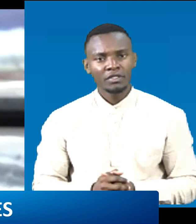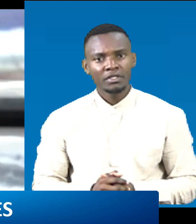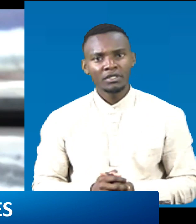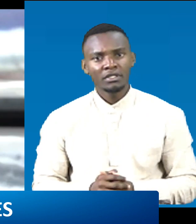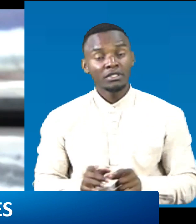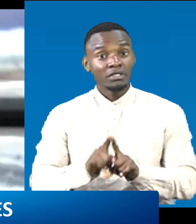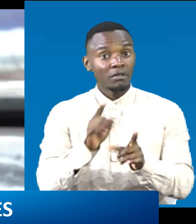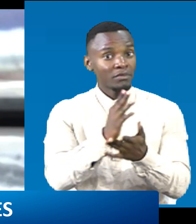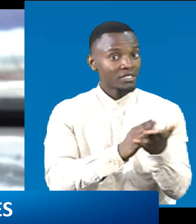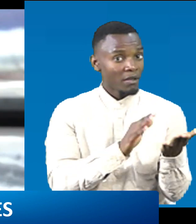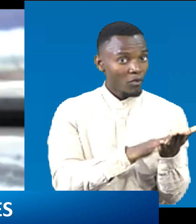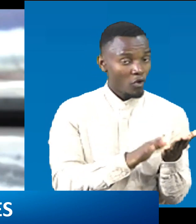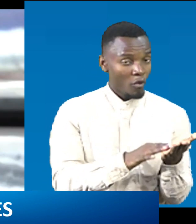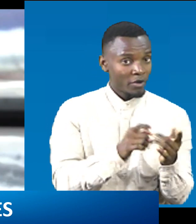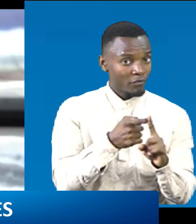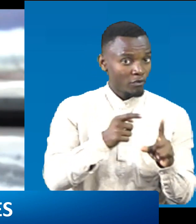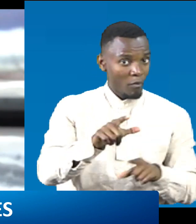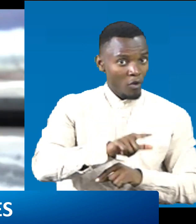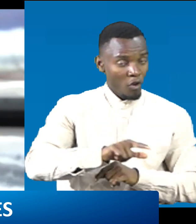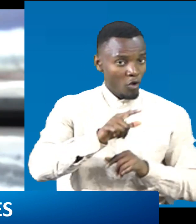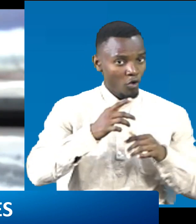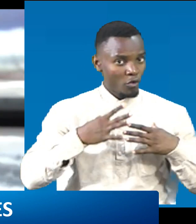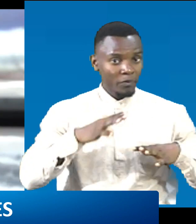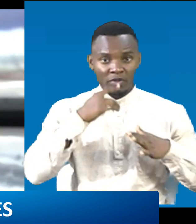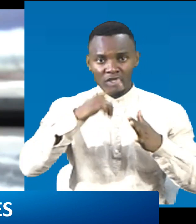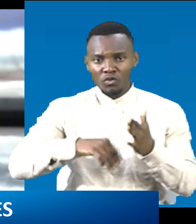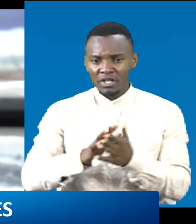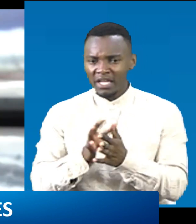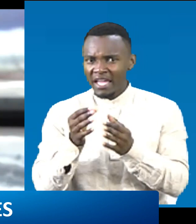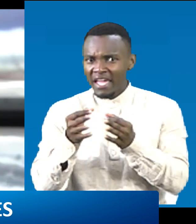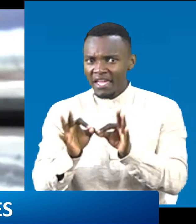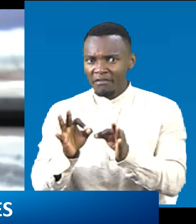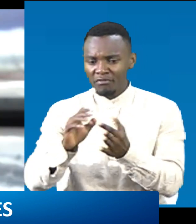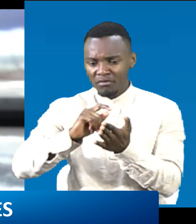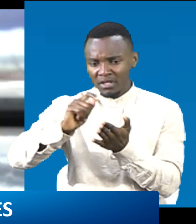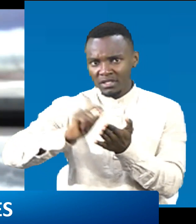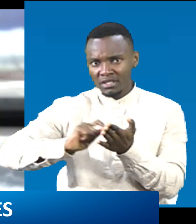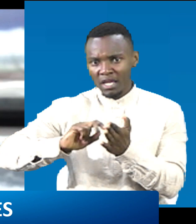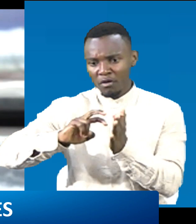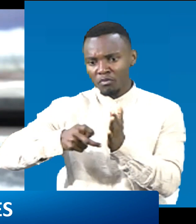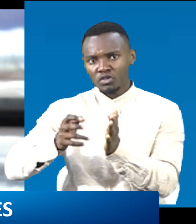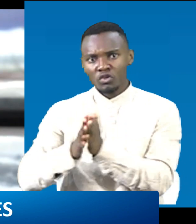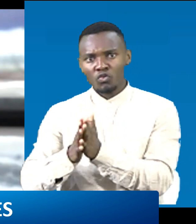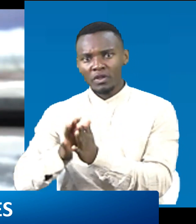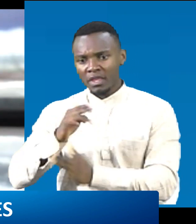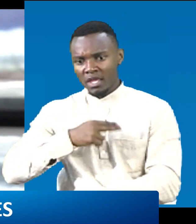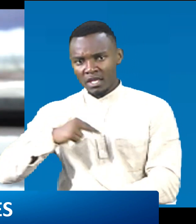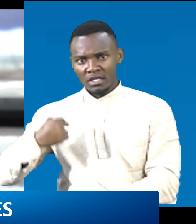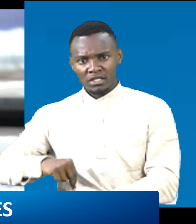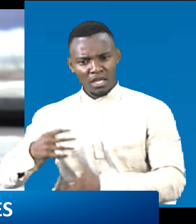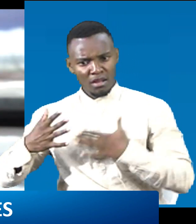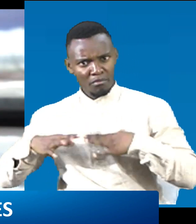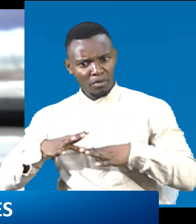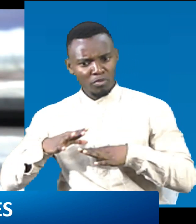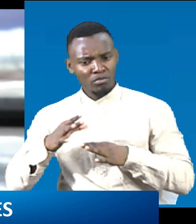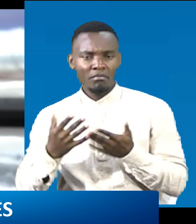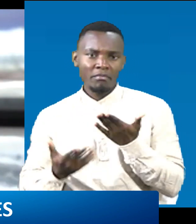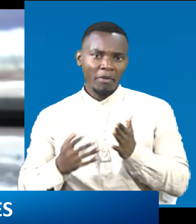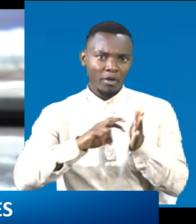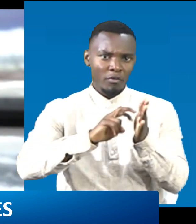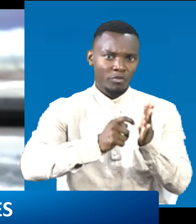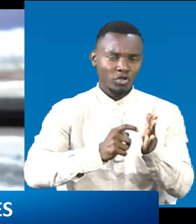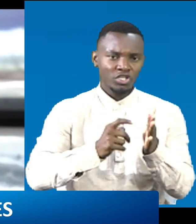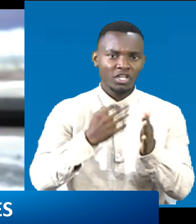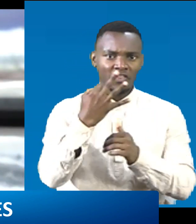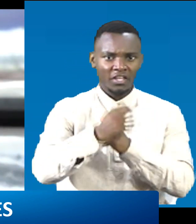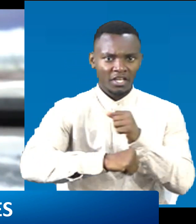and owners, they said if you sign a project with Chinese people, they can complete, let's say if the project is for 3 years, they